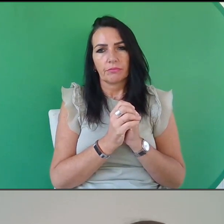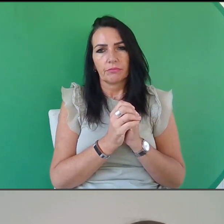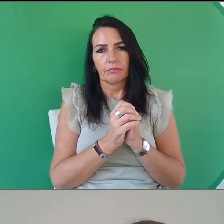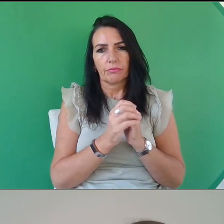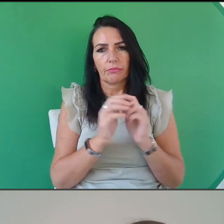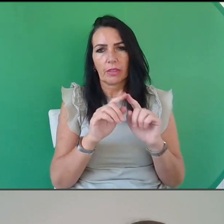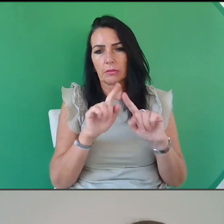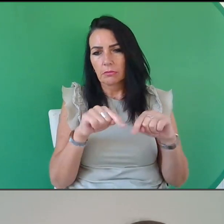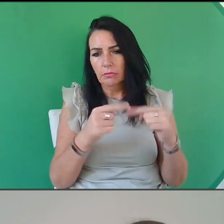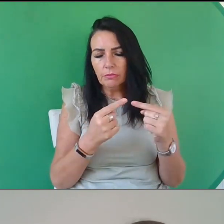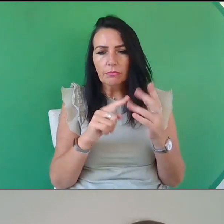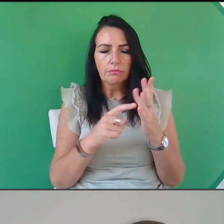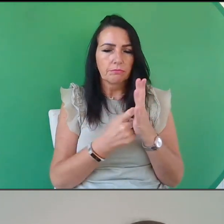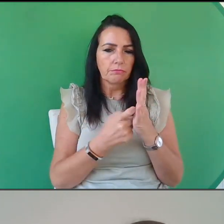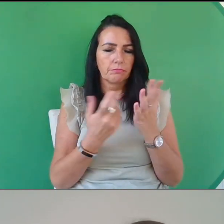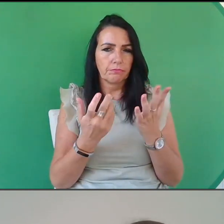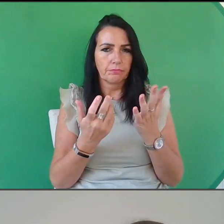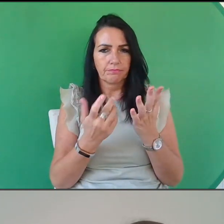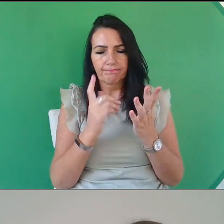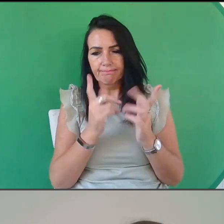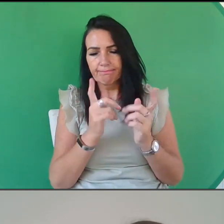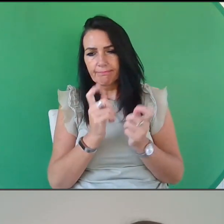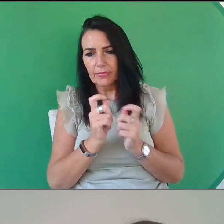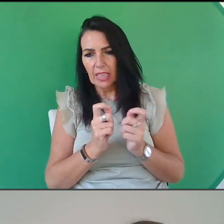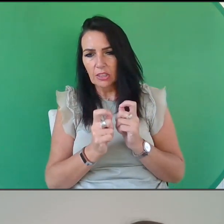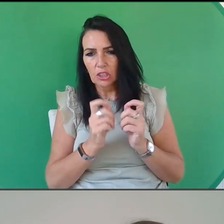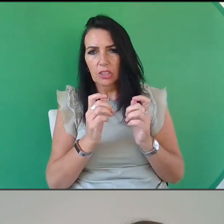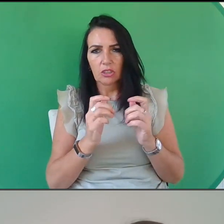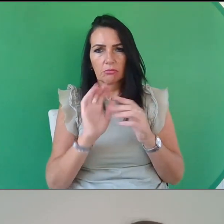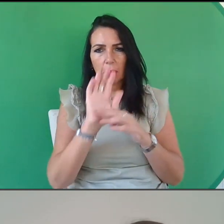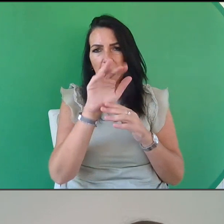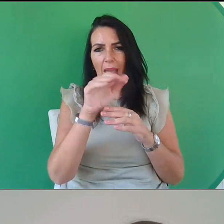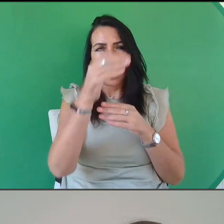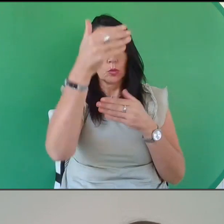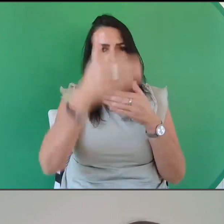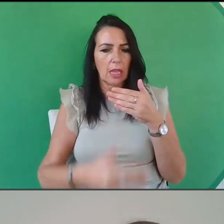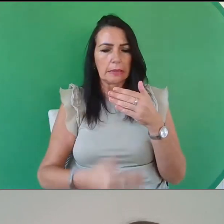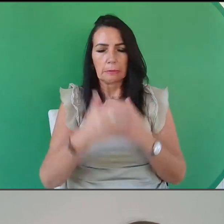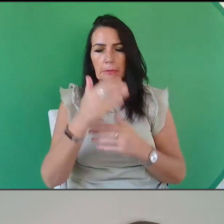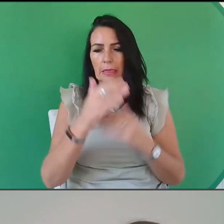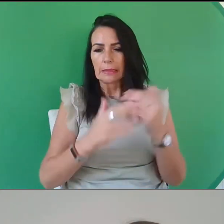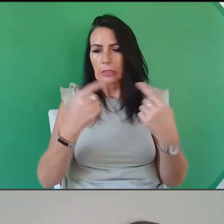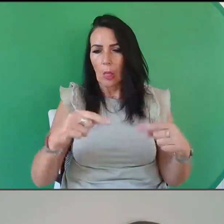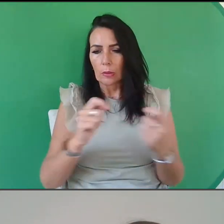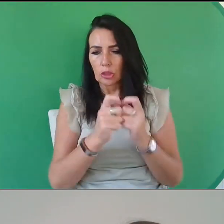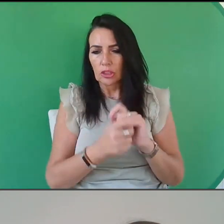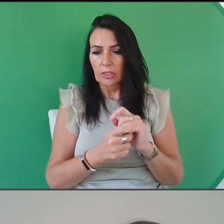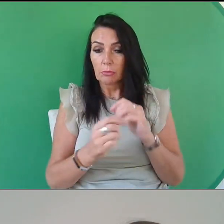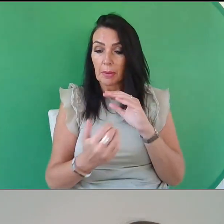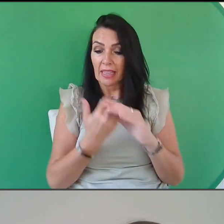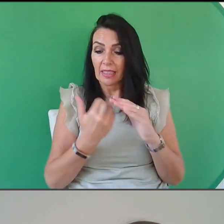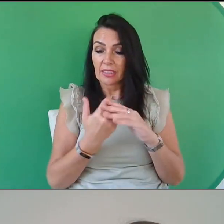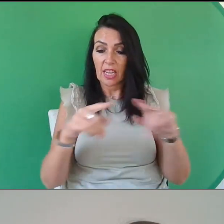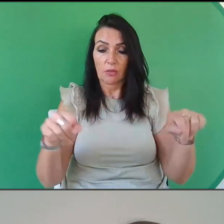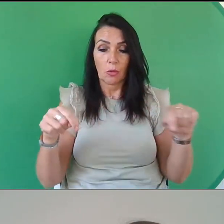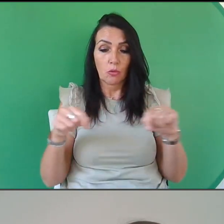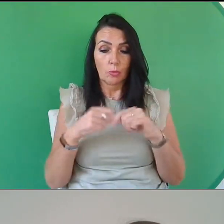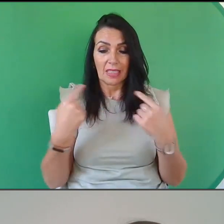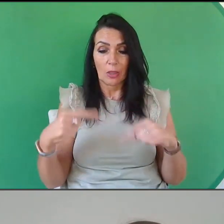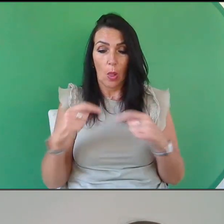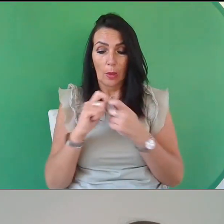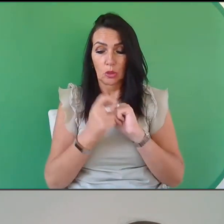challenges are, not being able to change the outside of the building, even some internal rooms sometimes,